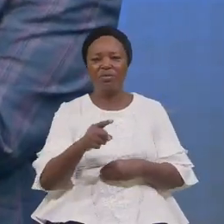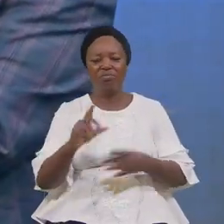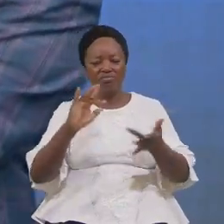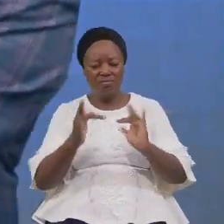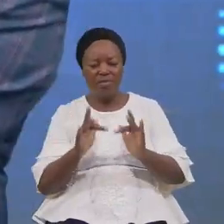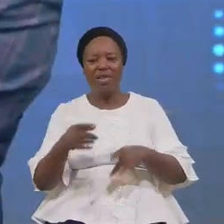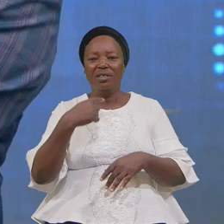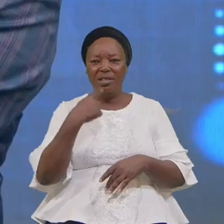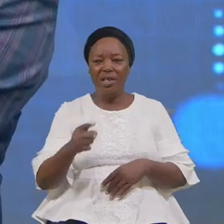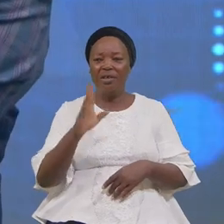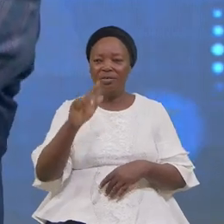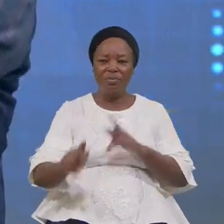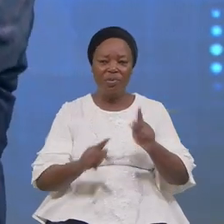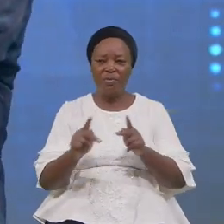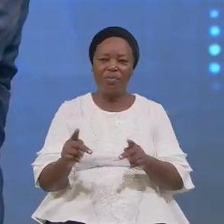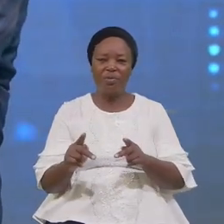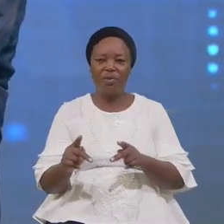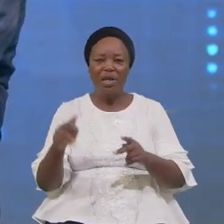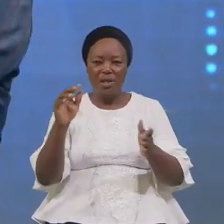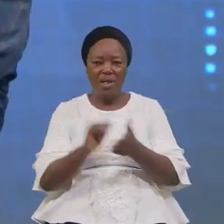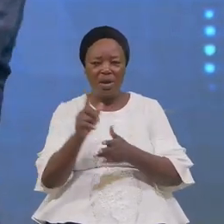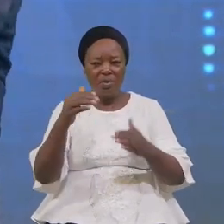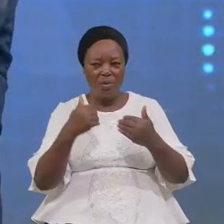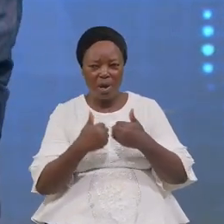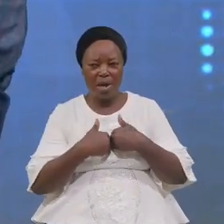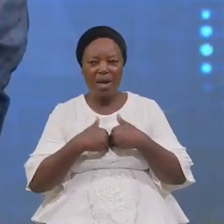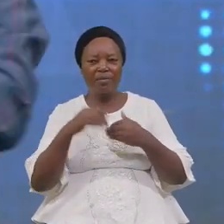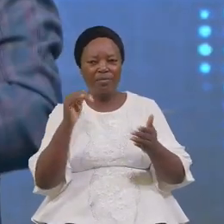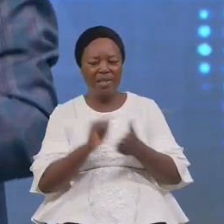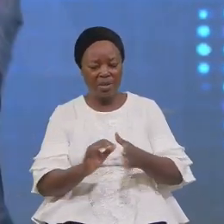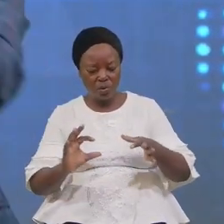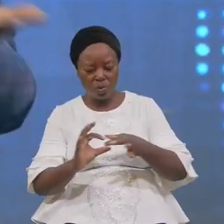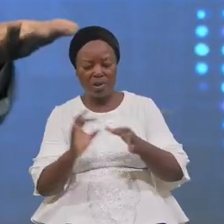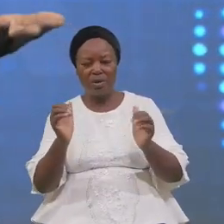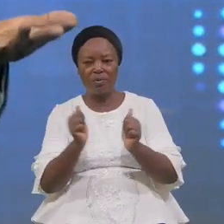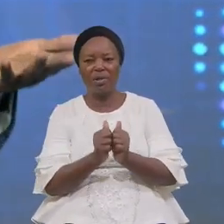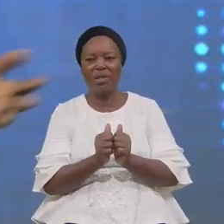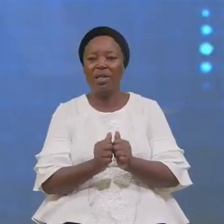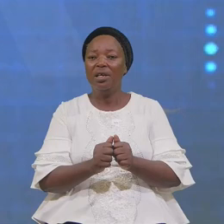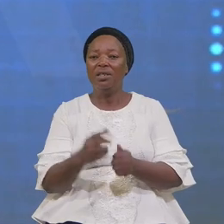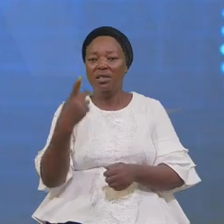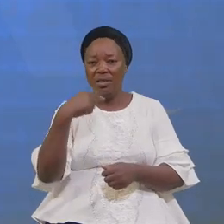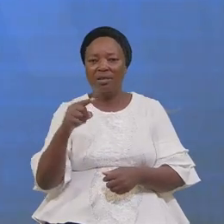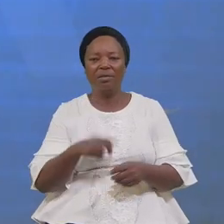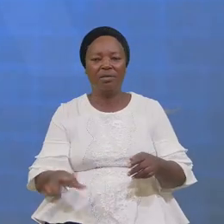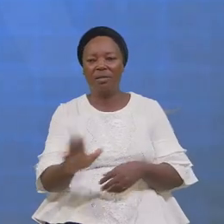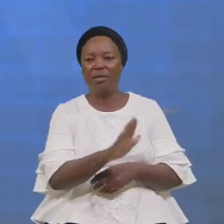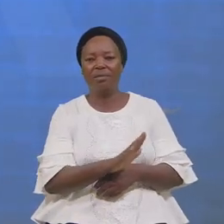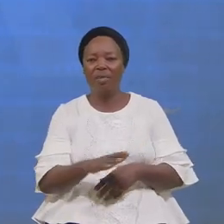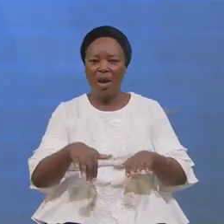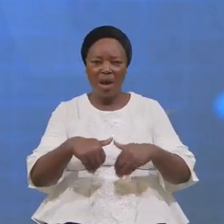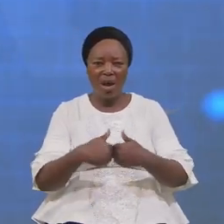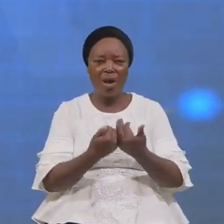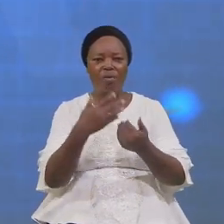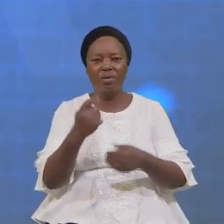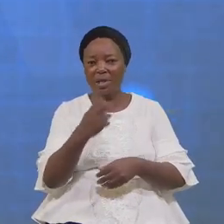Tell the people that you have that contact with. Tell them how the